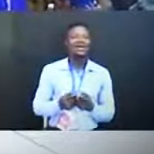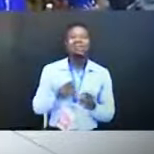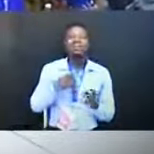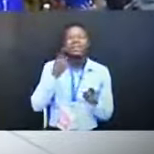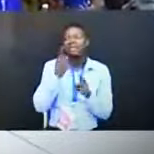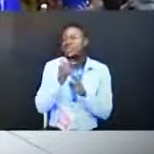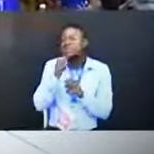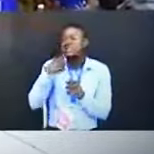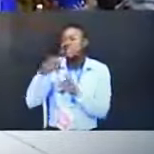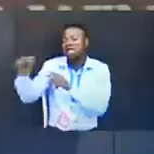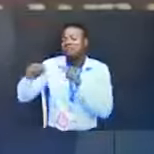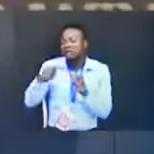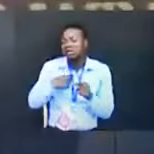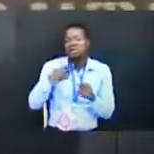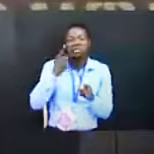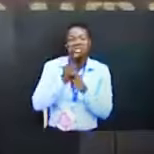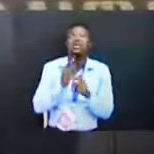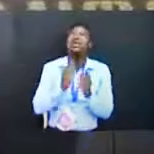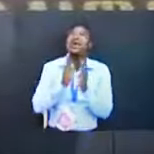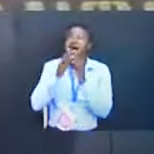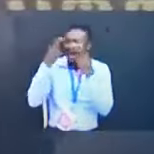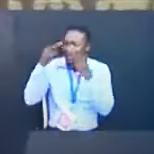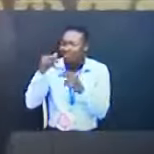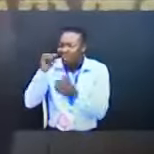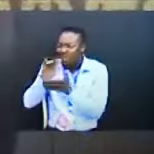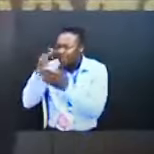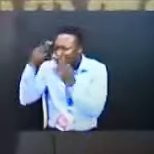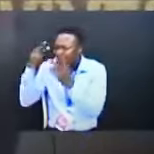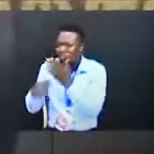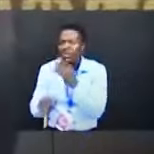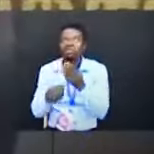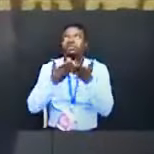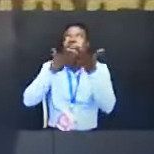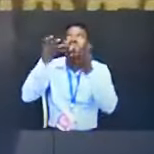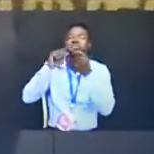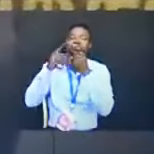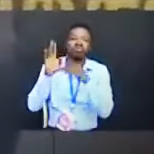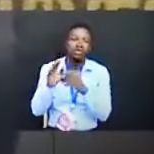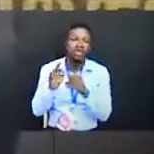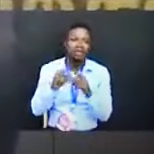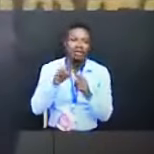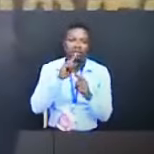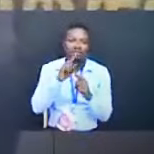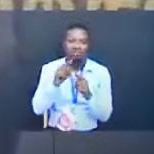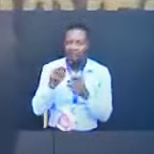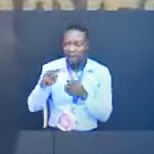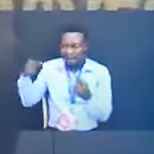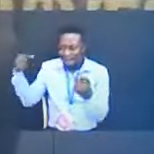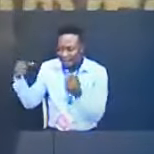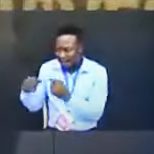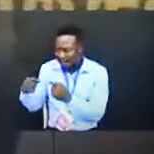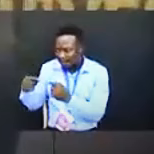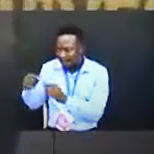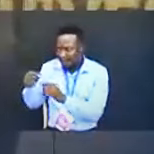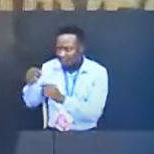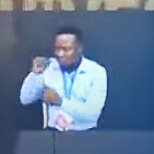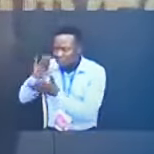happening. You see, but we should be able to share the pains we go